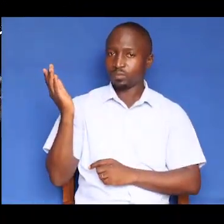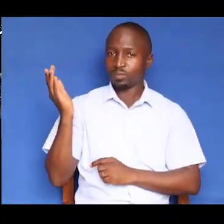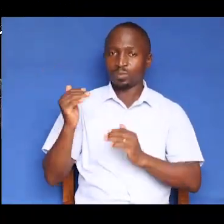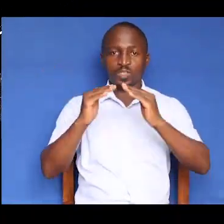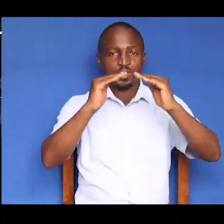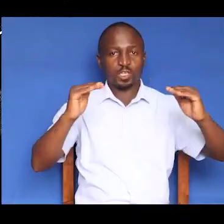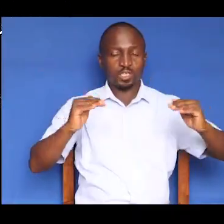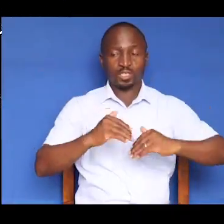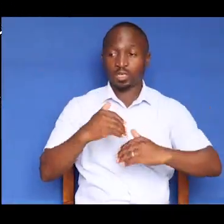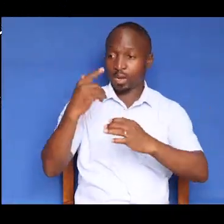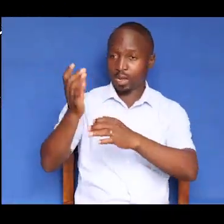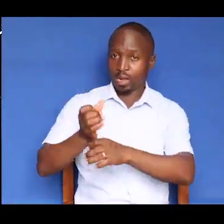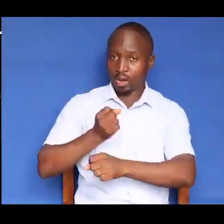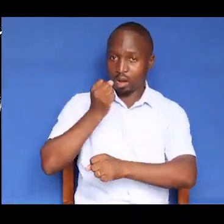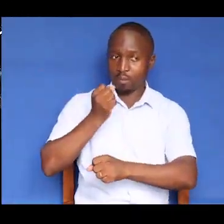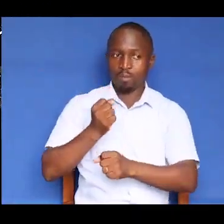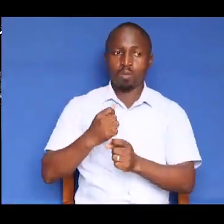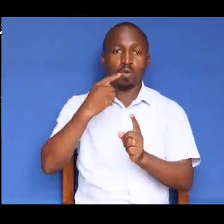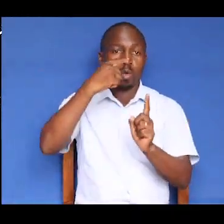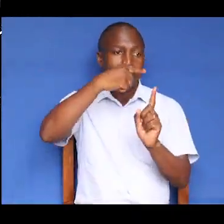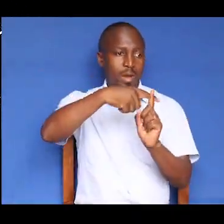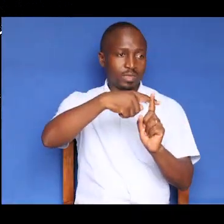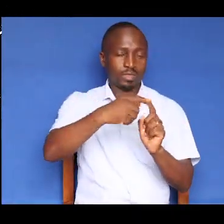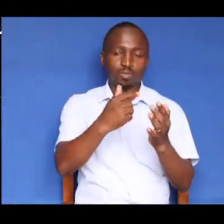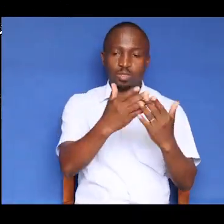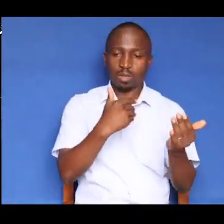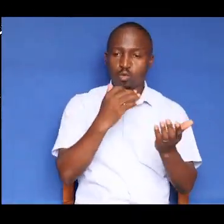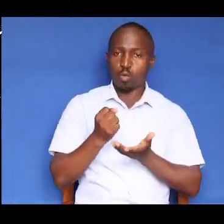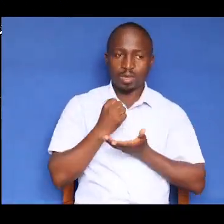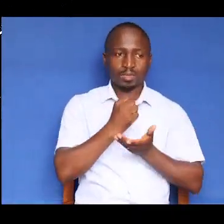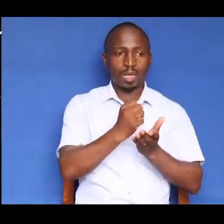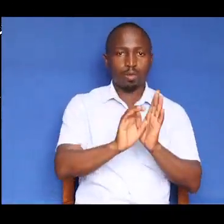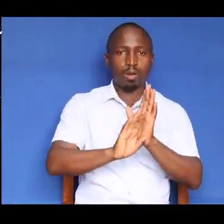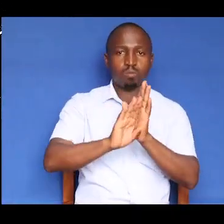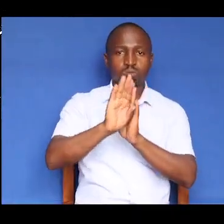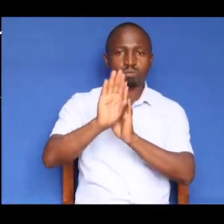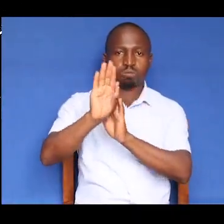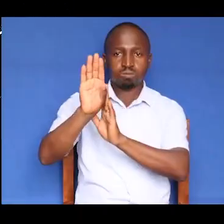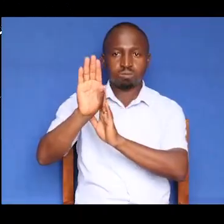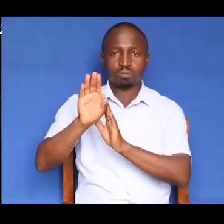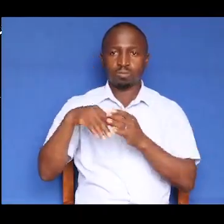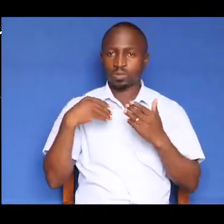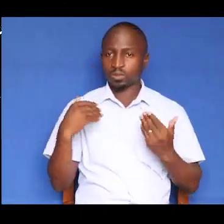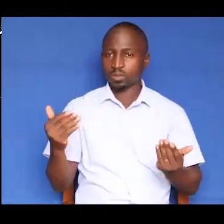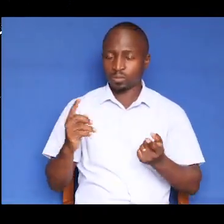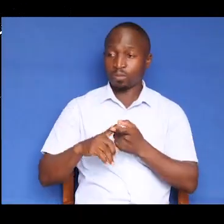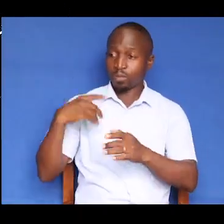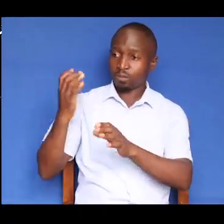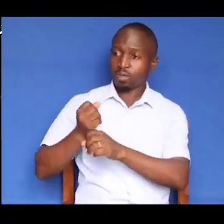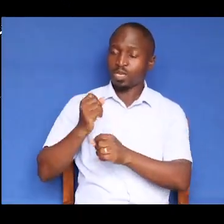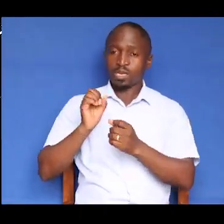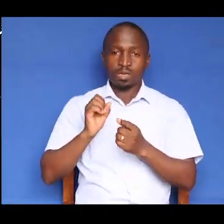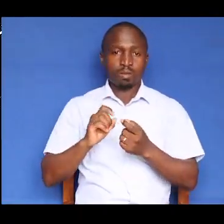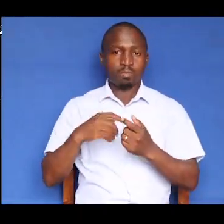change in income. We have to plus because investment has increased. So the national income,